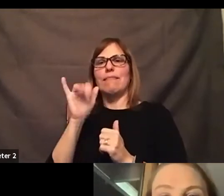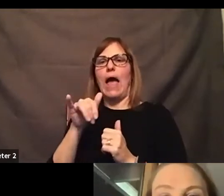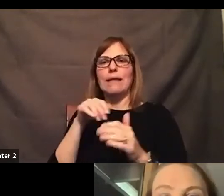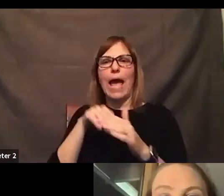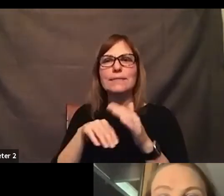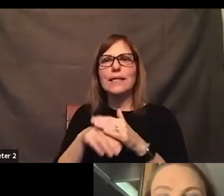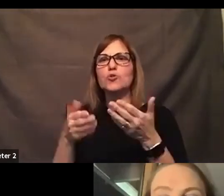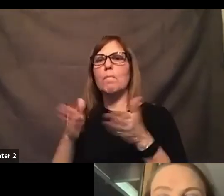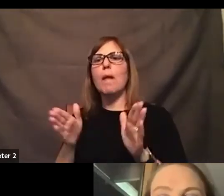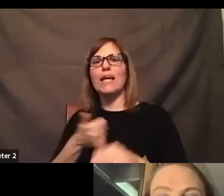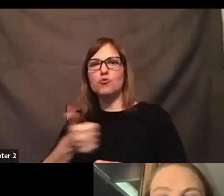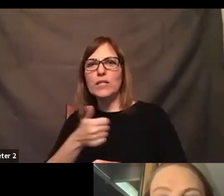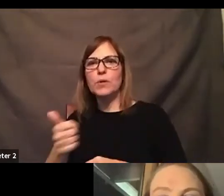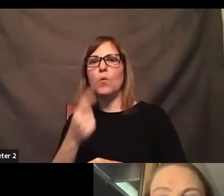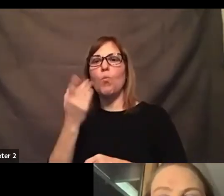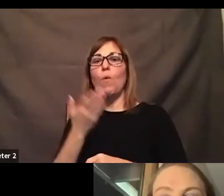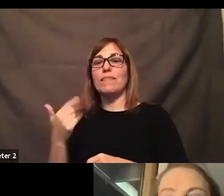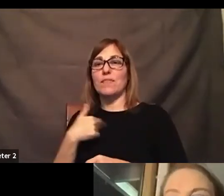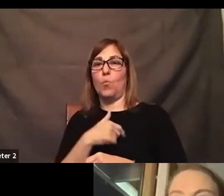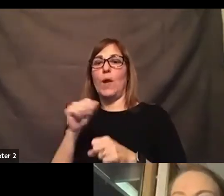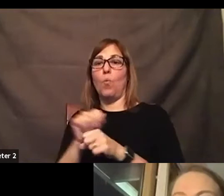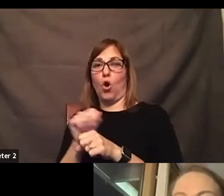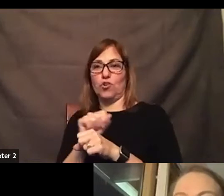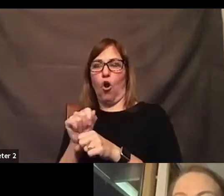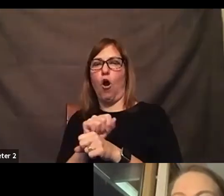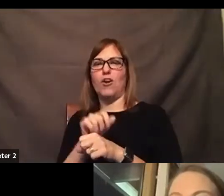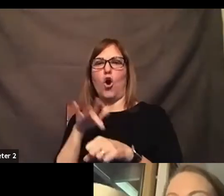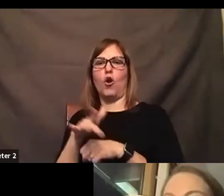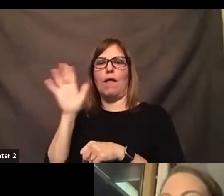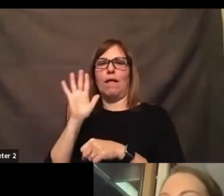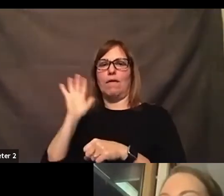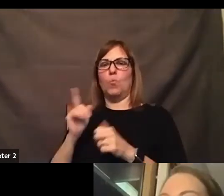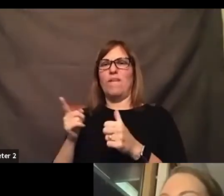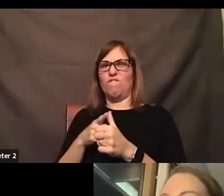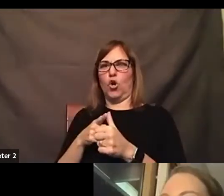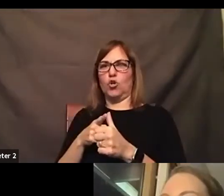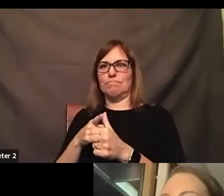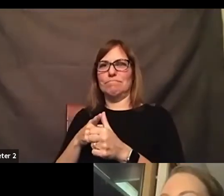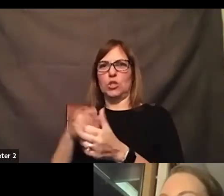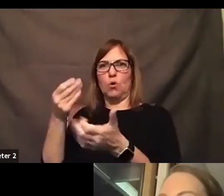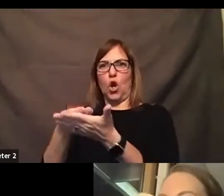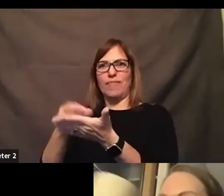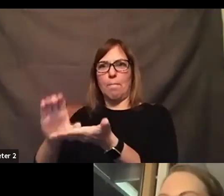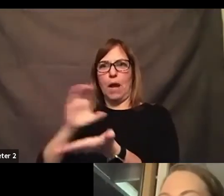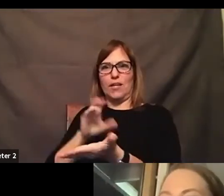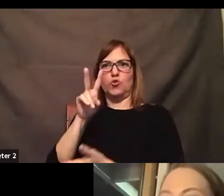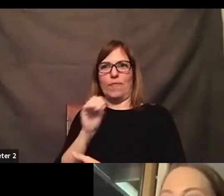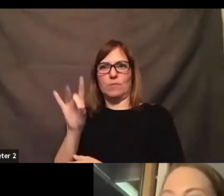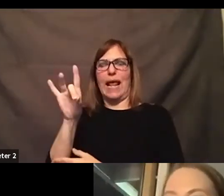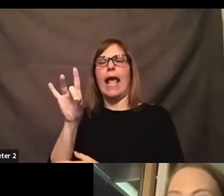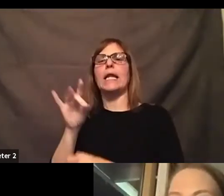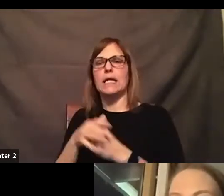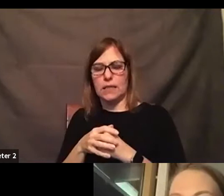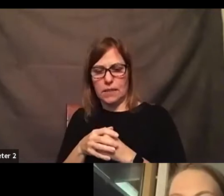of the things that we worked on very early on when we were first awarded that back in 2008 was trying to find ways to